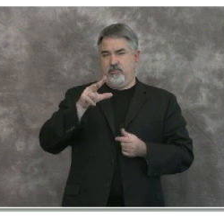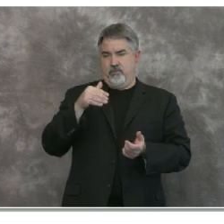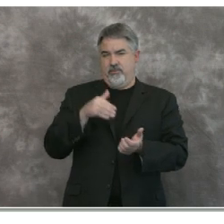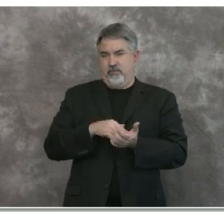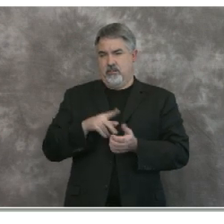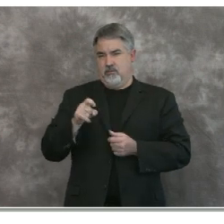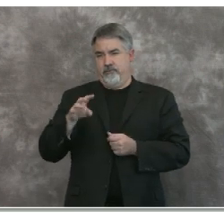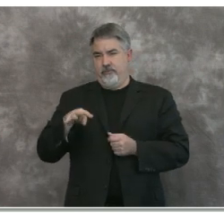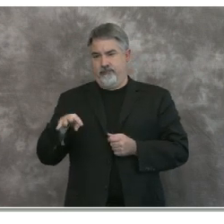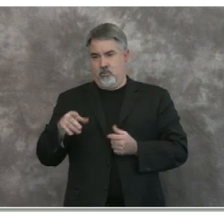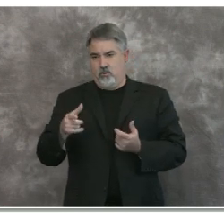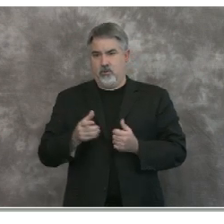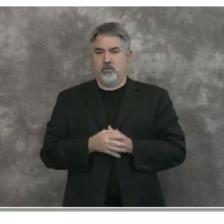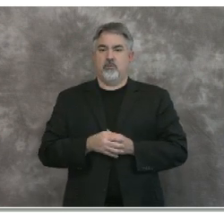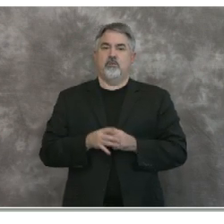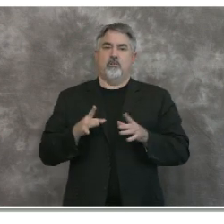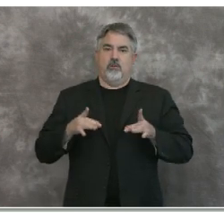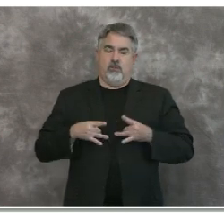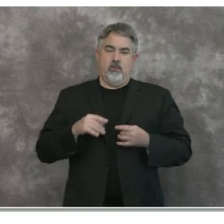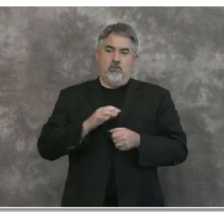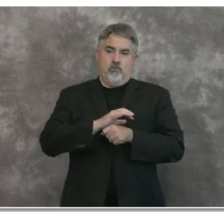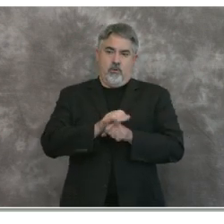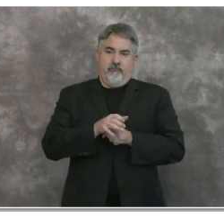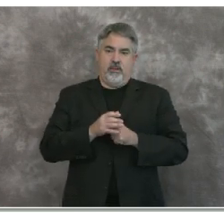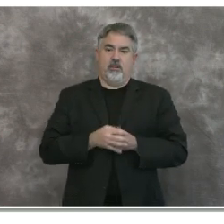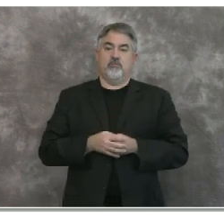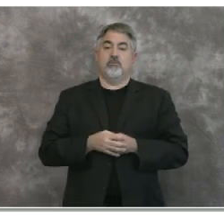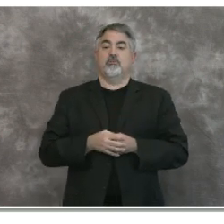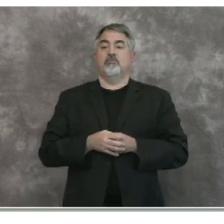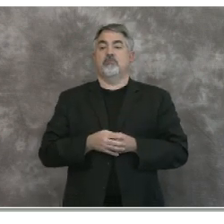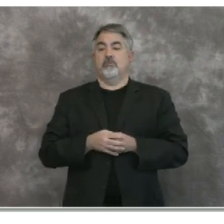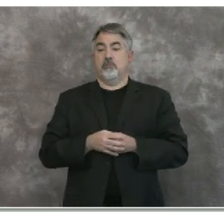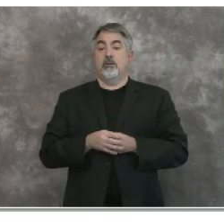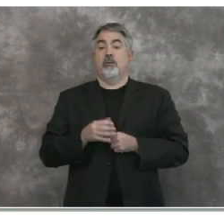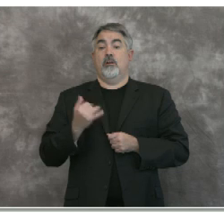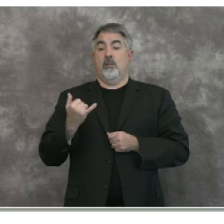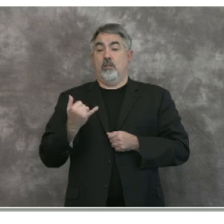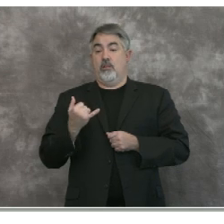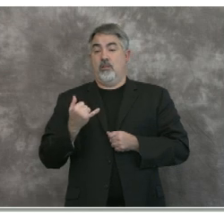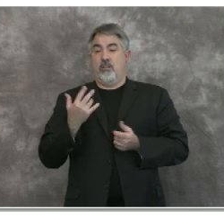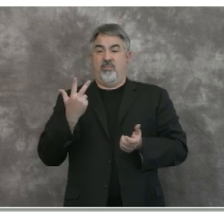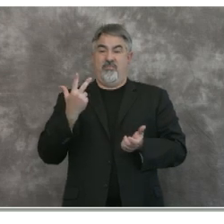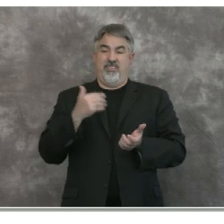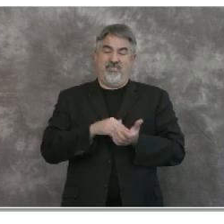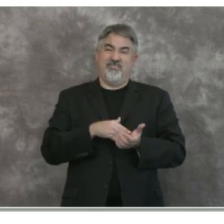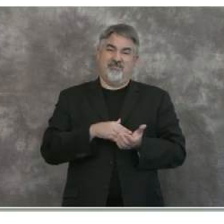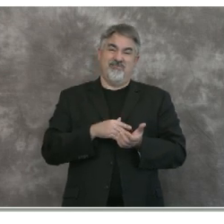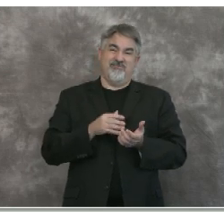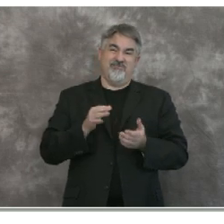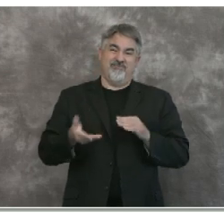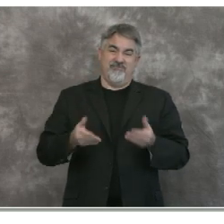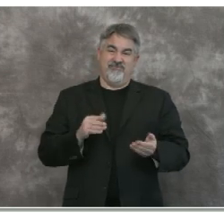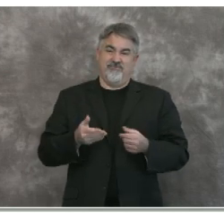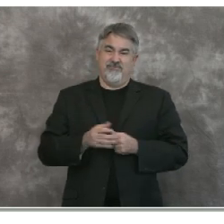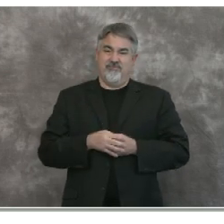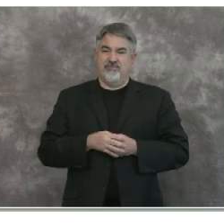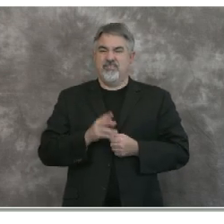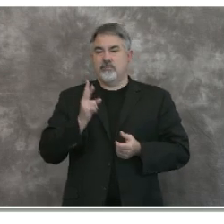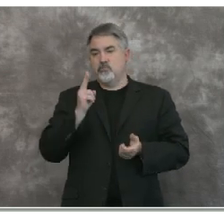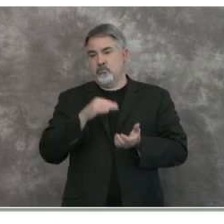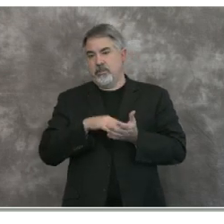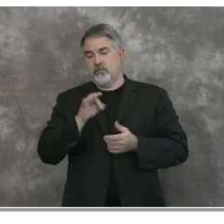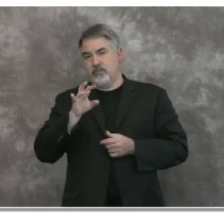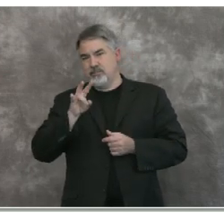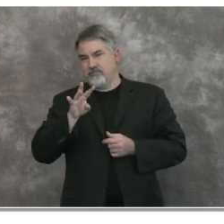73,000 positive cases, and these include almost 3,000 deaths at 2,974.